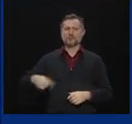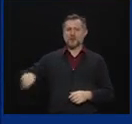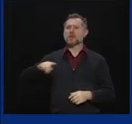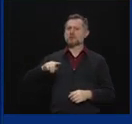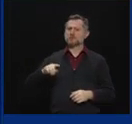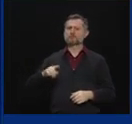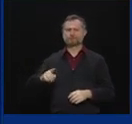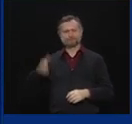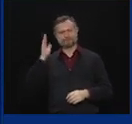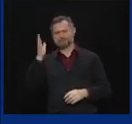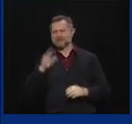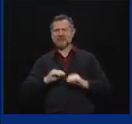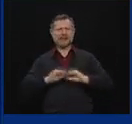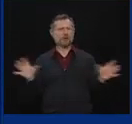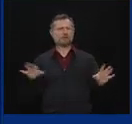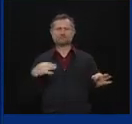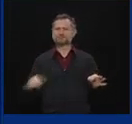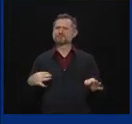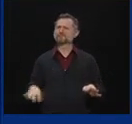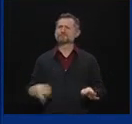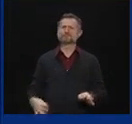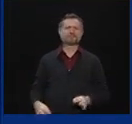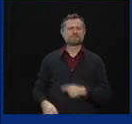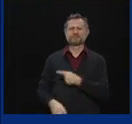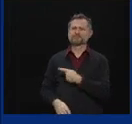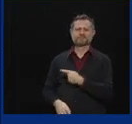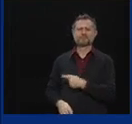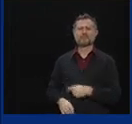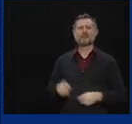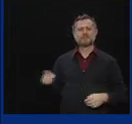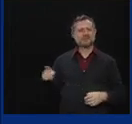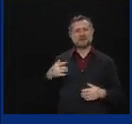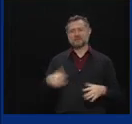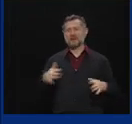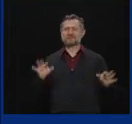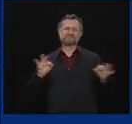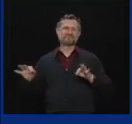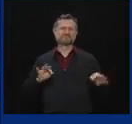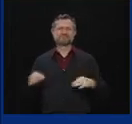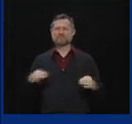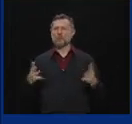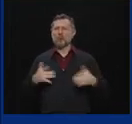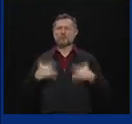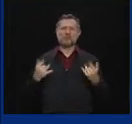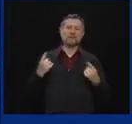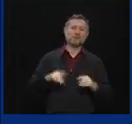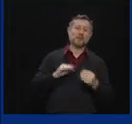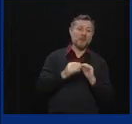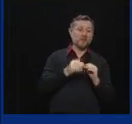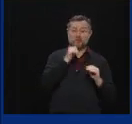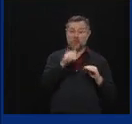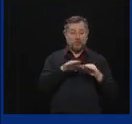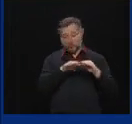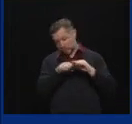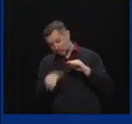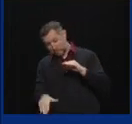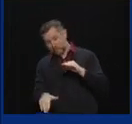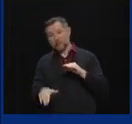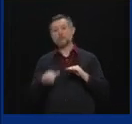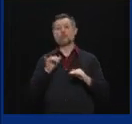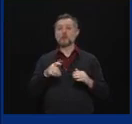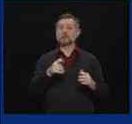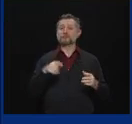clearly. And they spoke about, what will happen if the numbers don't go down. I wanted to be able to come here and declare this is